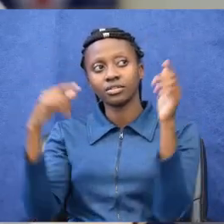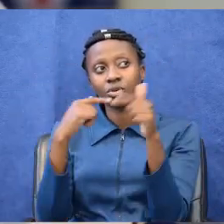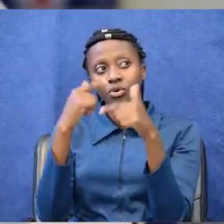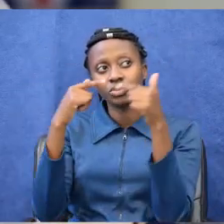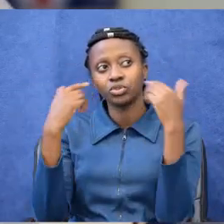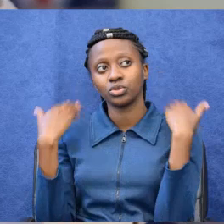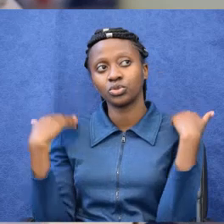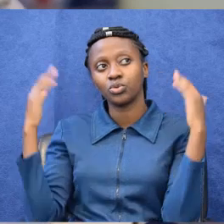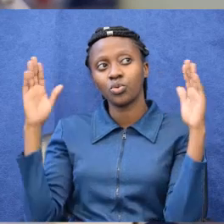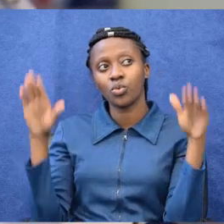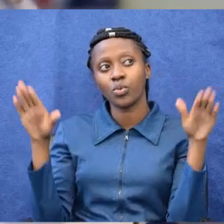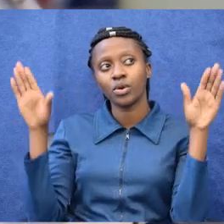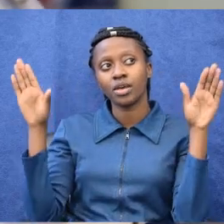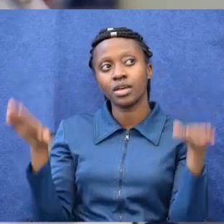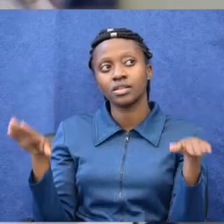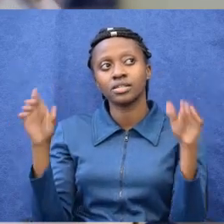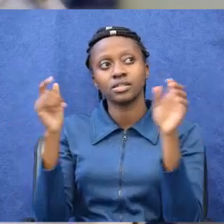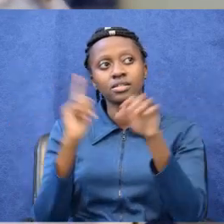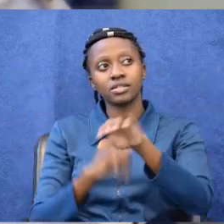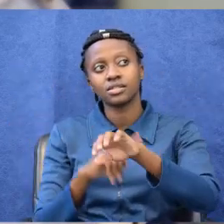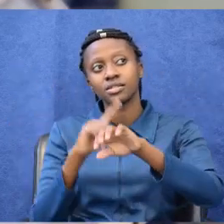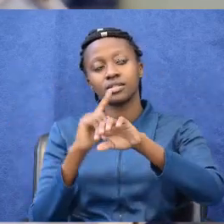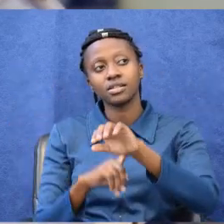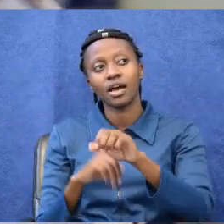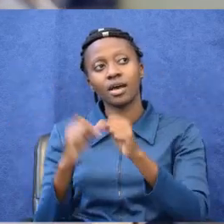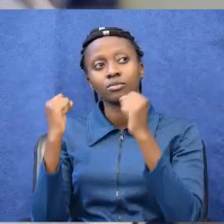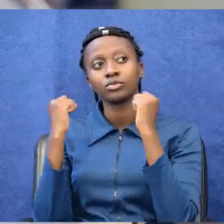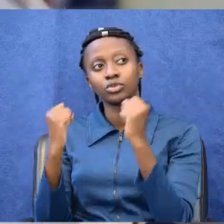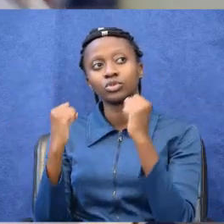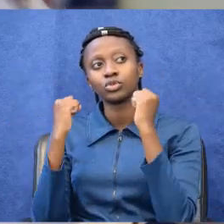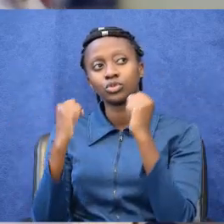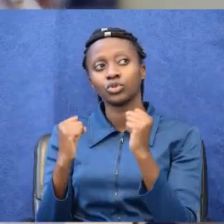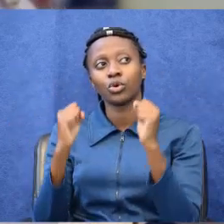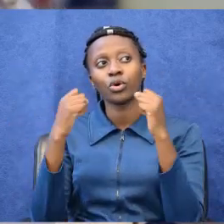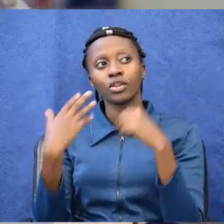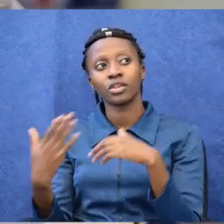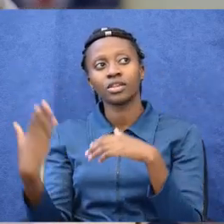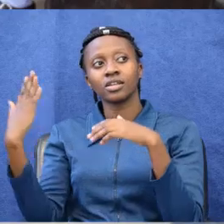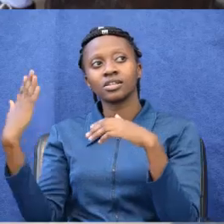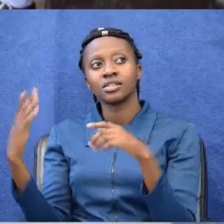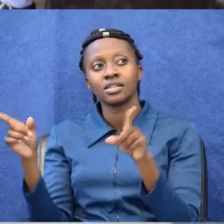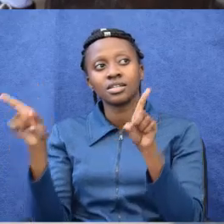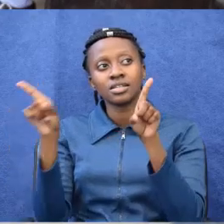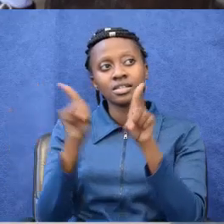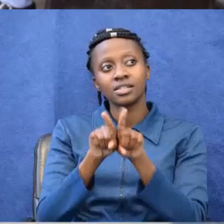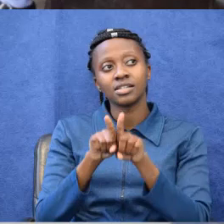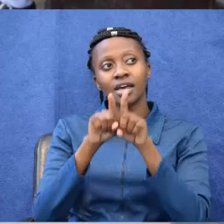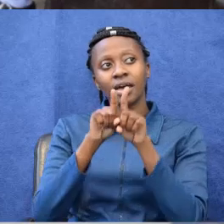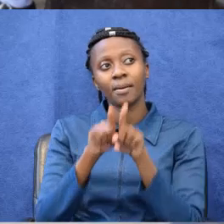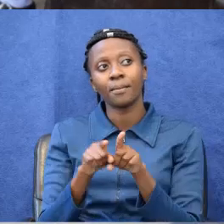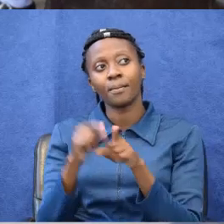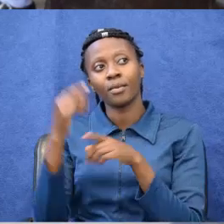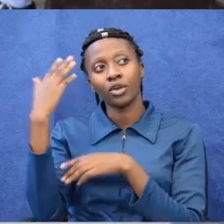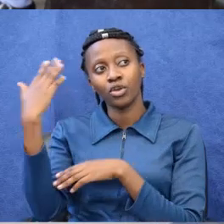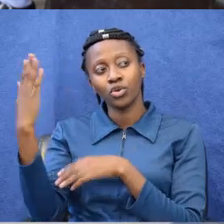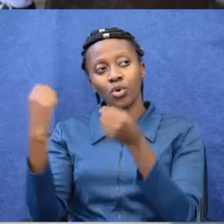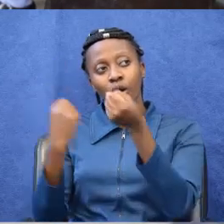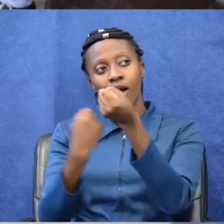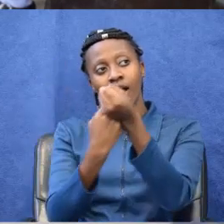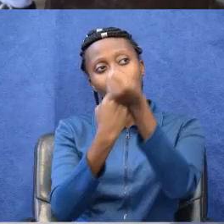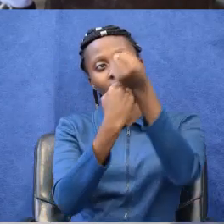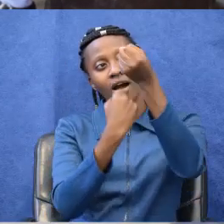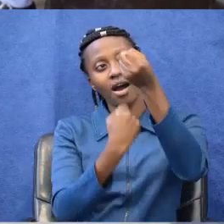wings of strife? When the strong tides lift and the cables stray, will your